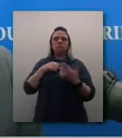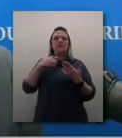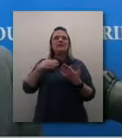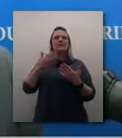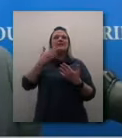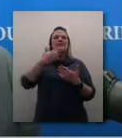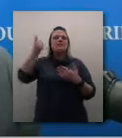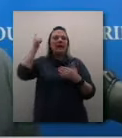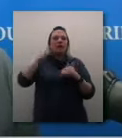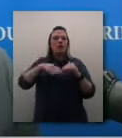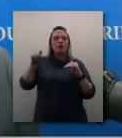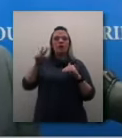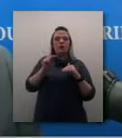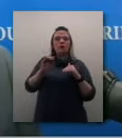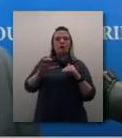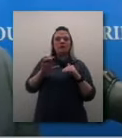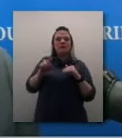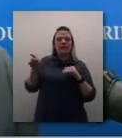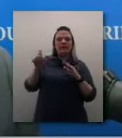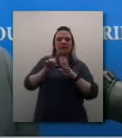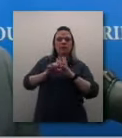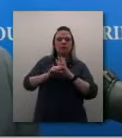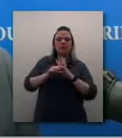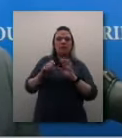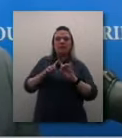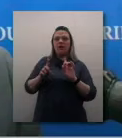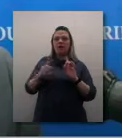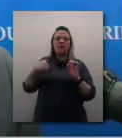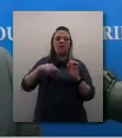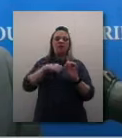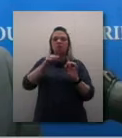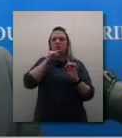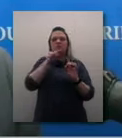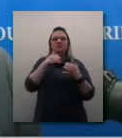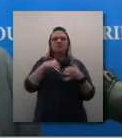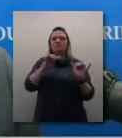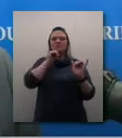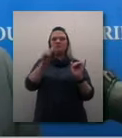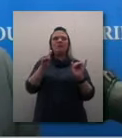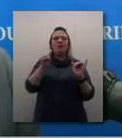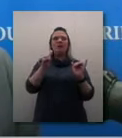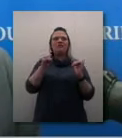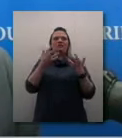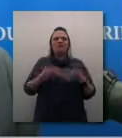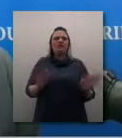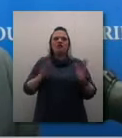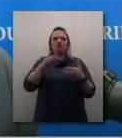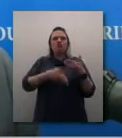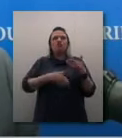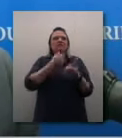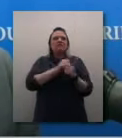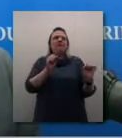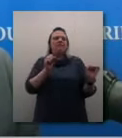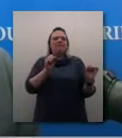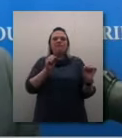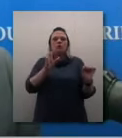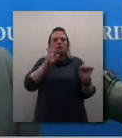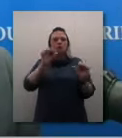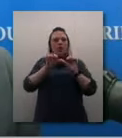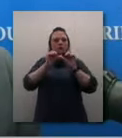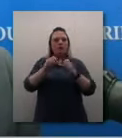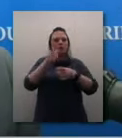than downstate, of course, we are still not out of the woods yet, and therefore we're going to be taking appropriate action for the time